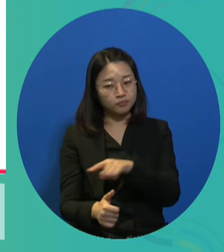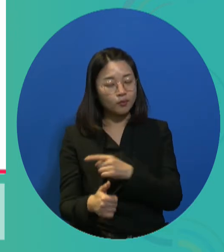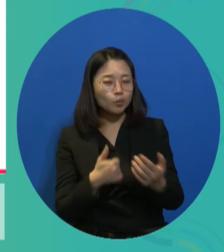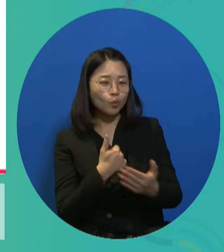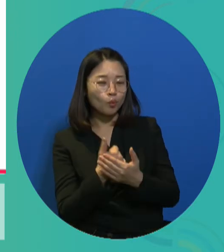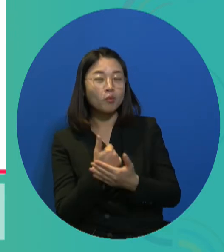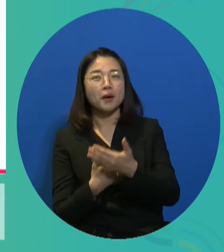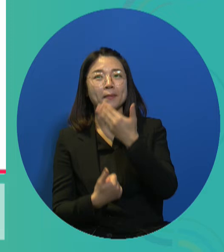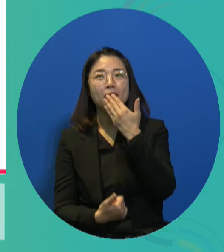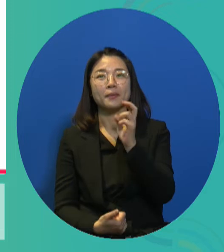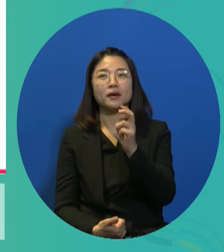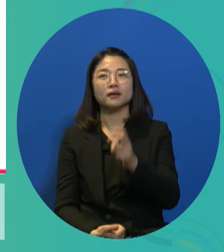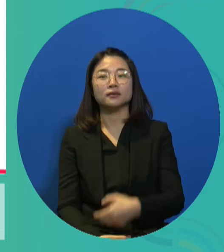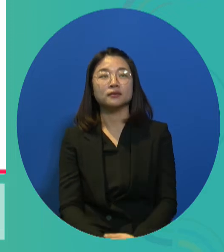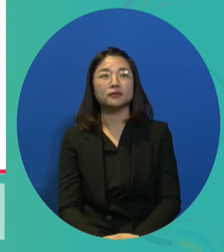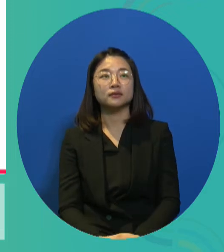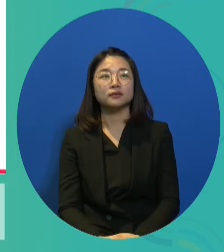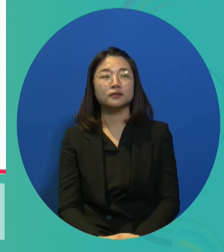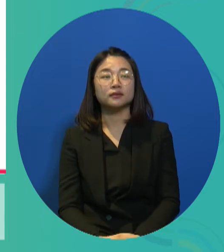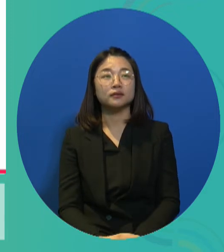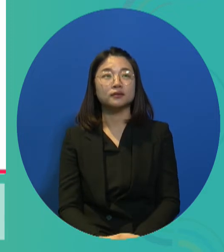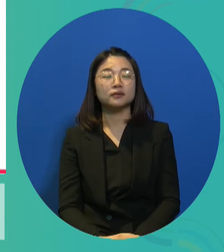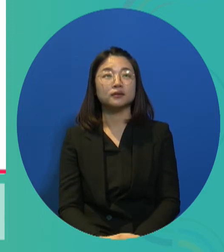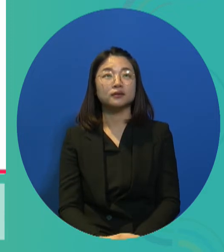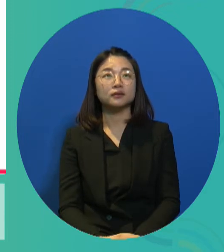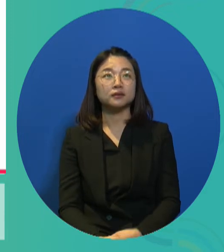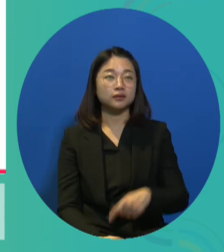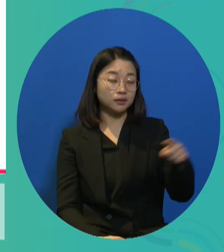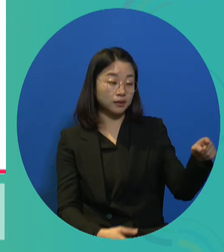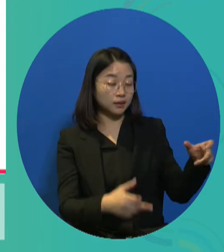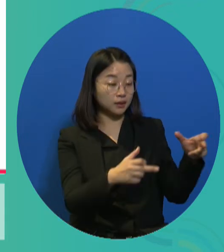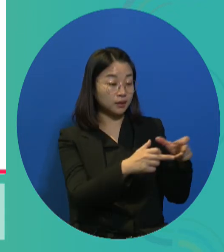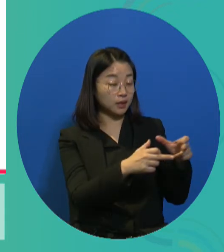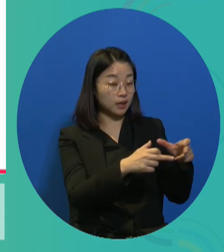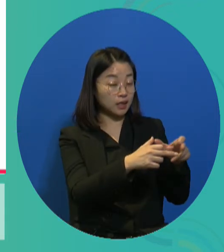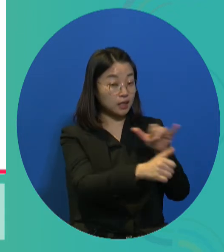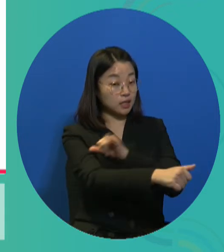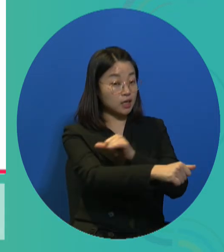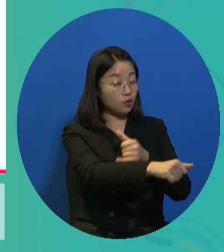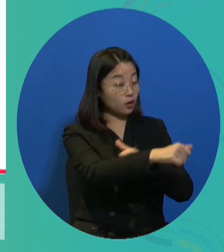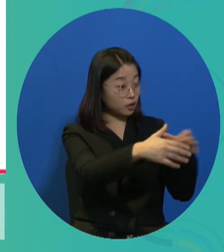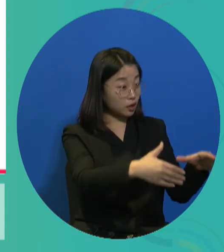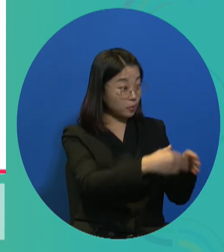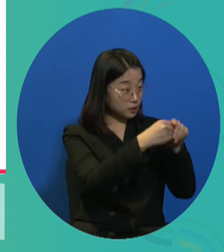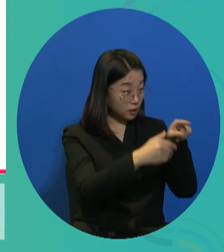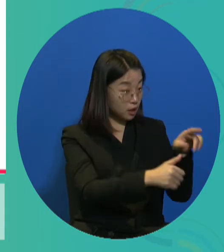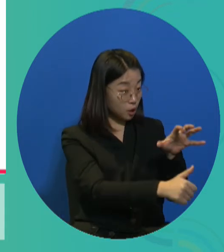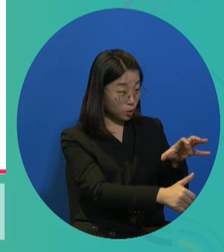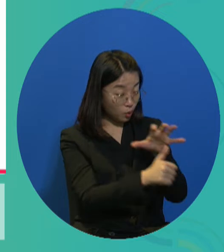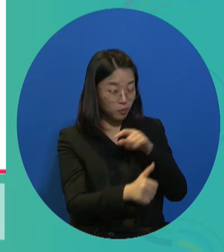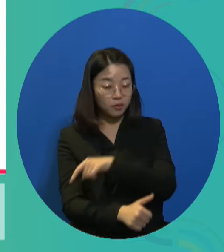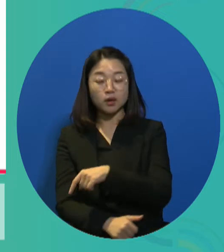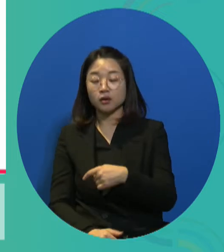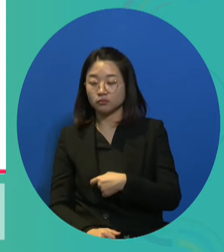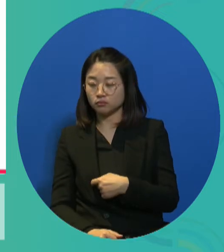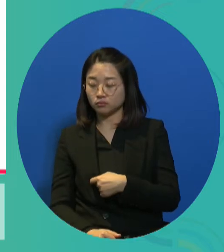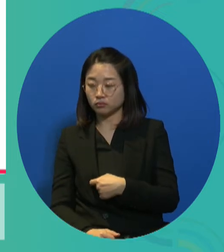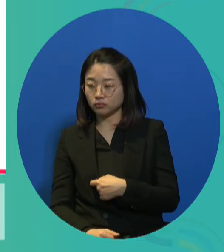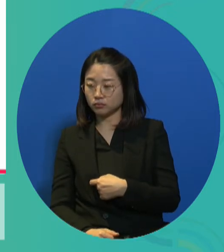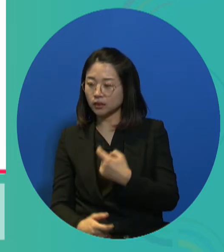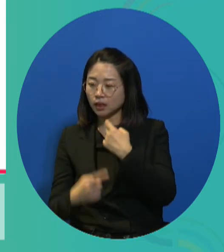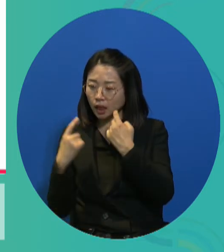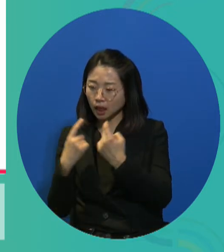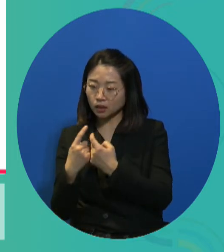I believe that such groups can utilize this optional protocol as a channel to drive fundamental changes.